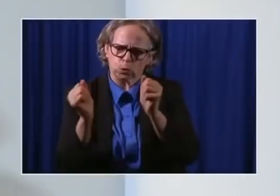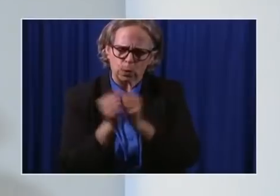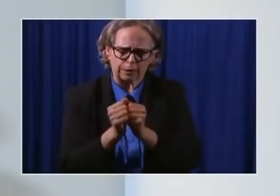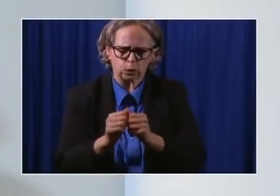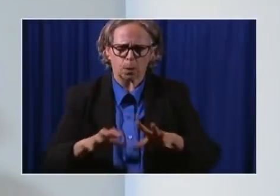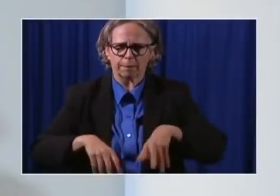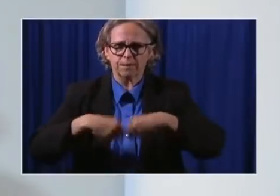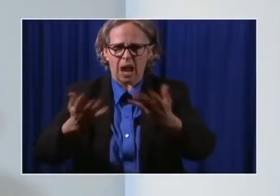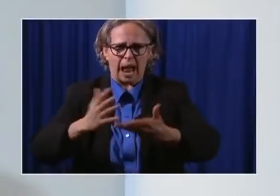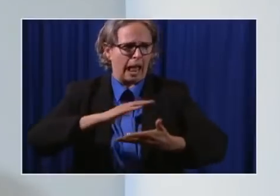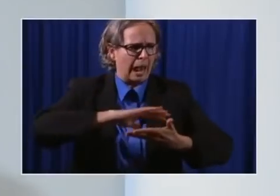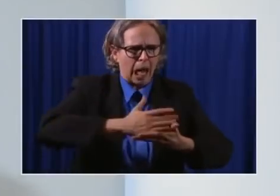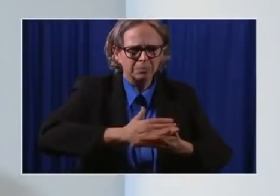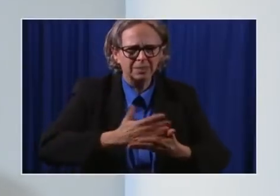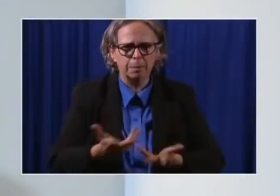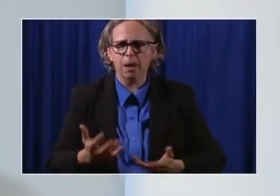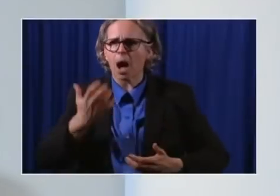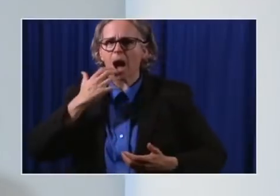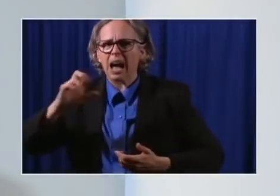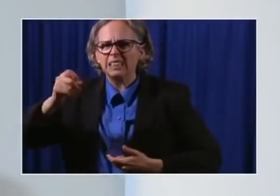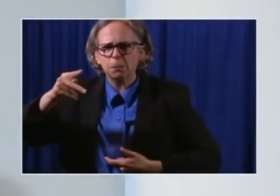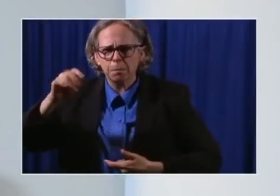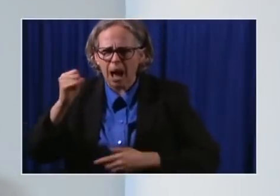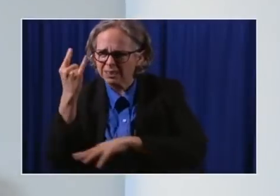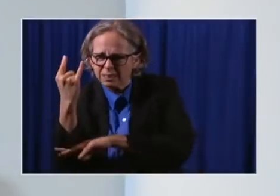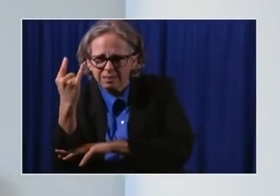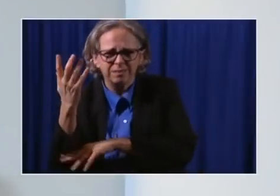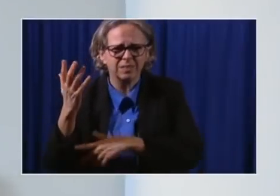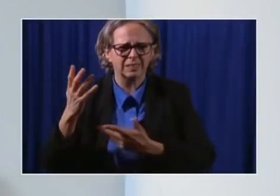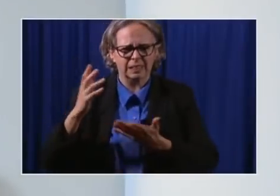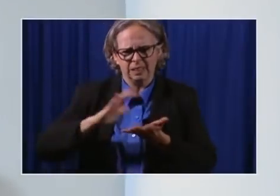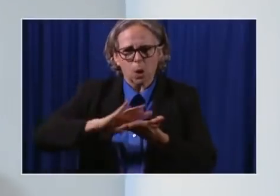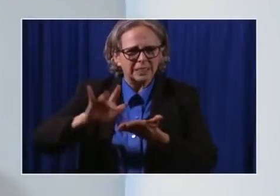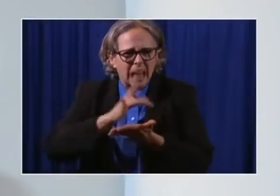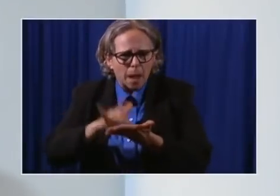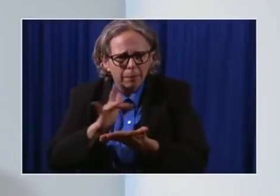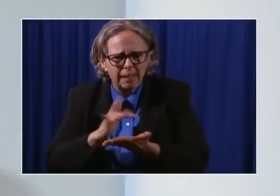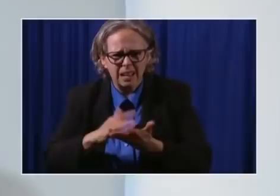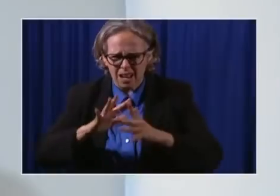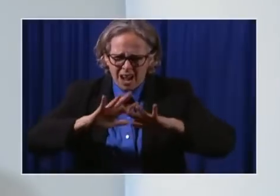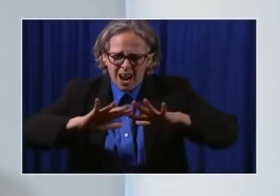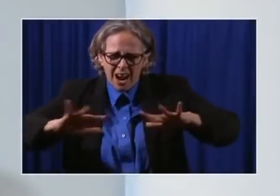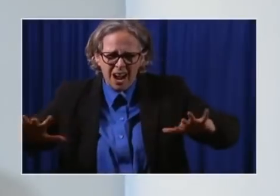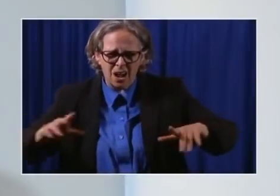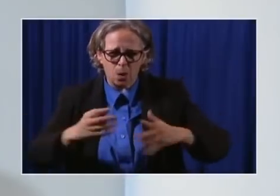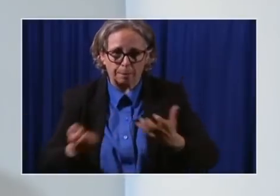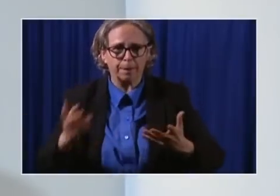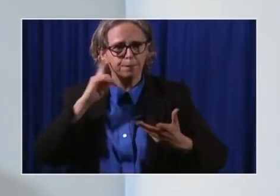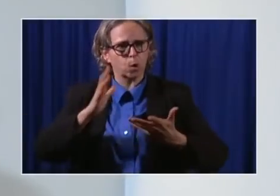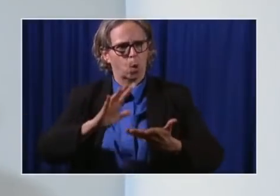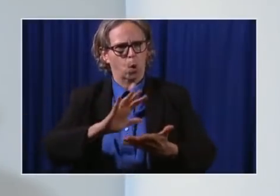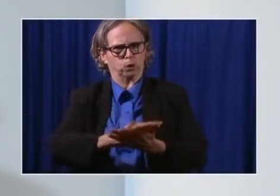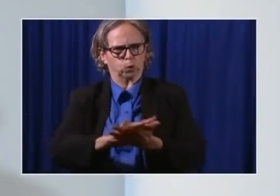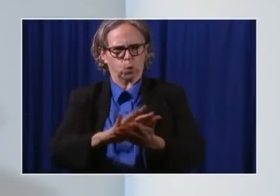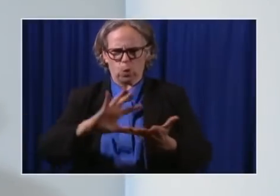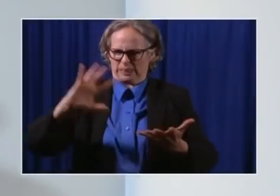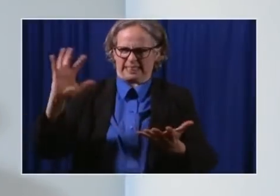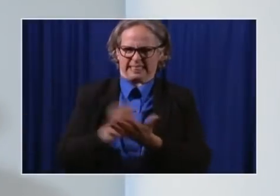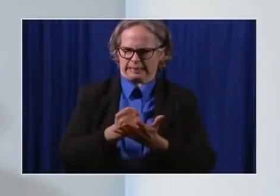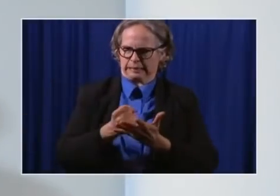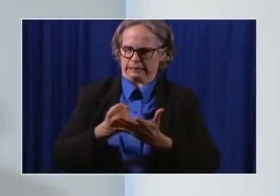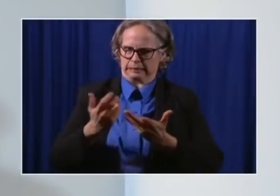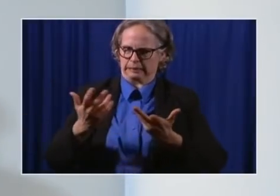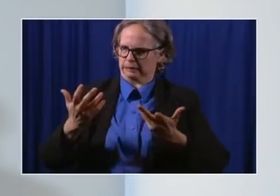tablets. We want the schools to get the best deal, and we want them to find an easy place to go do that. And so we are